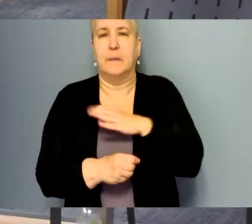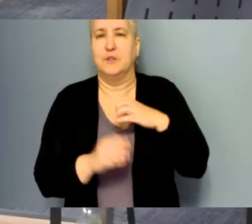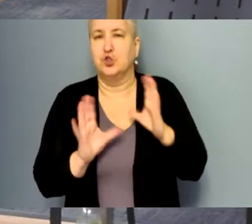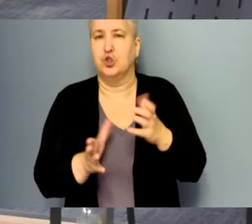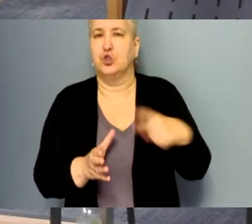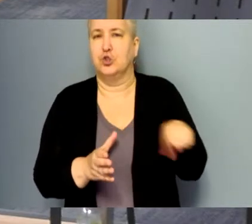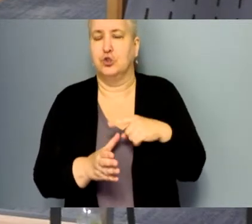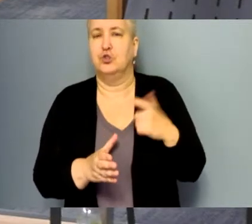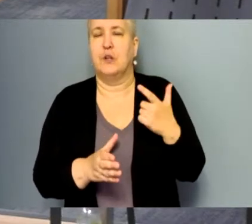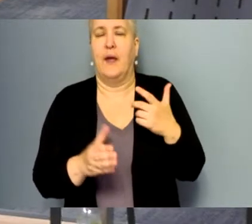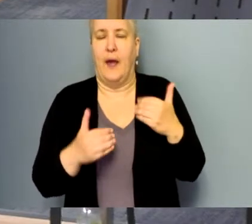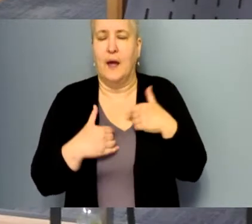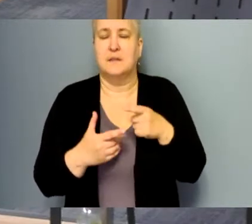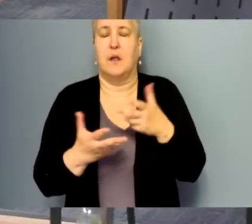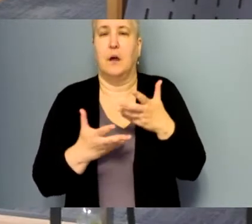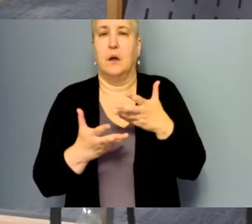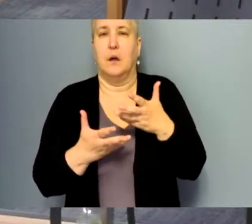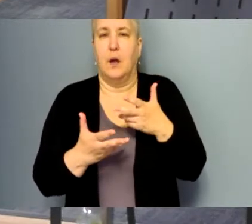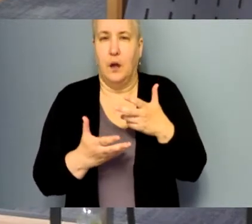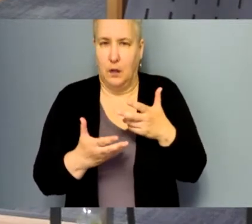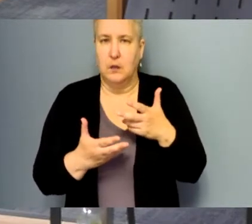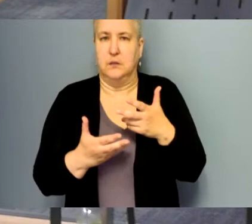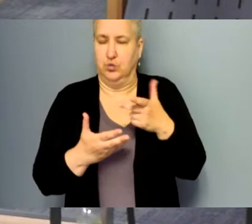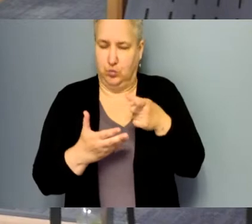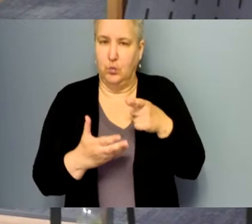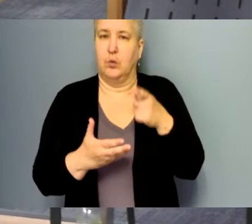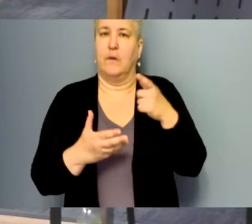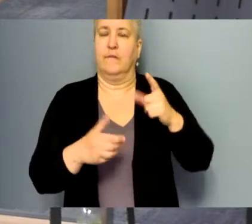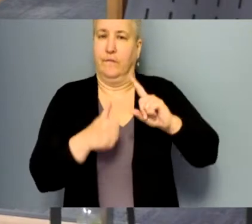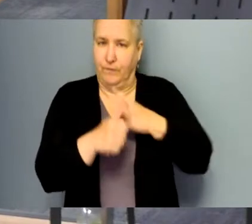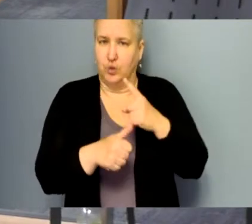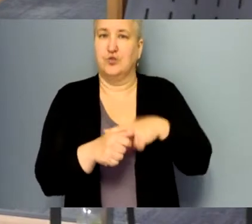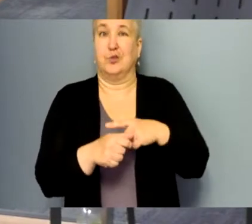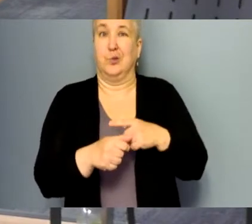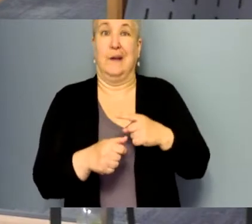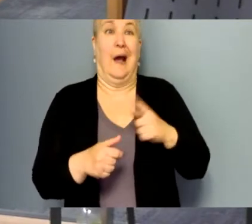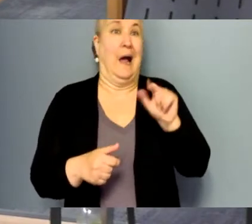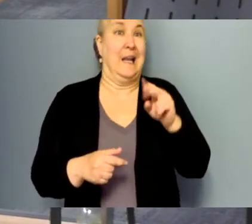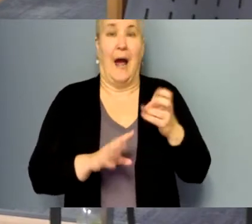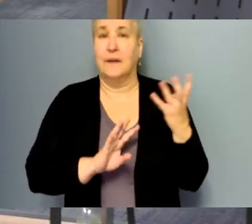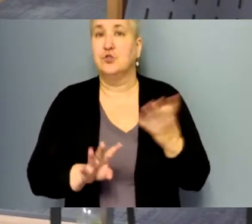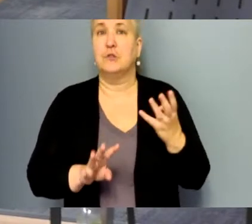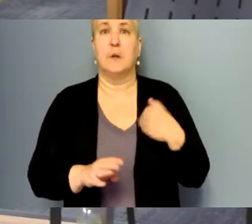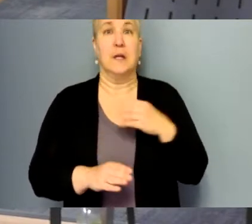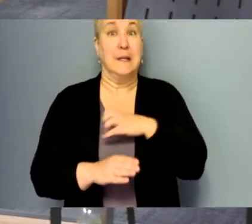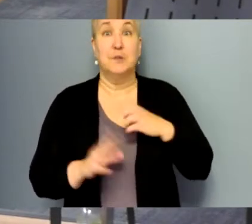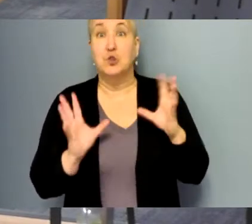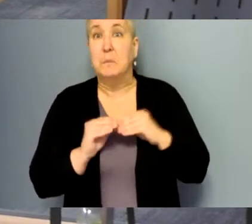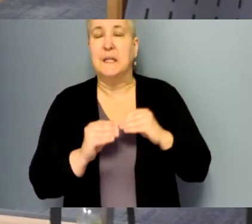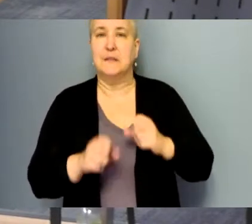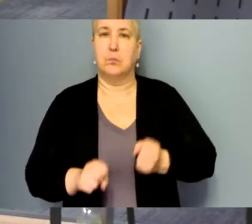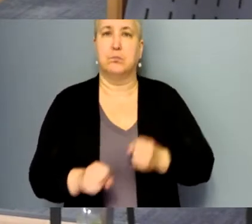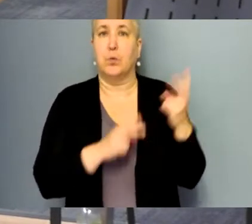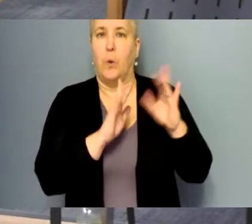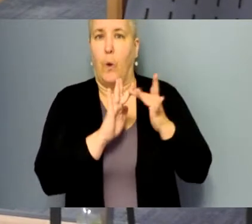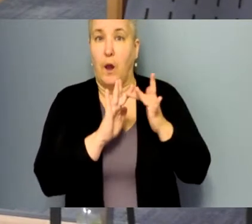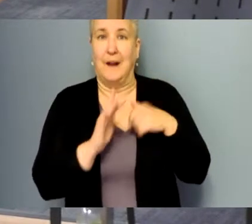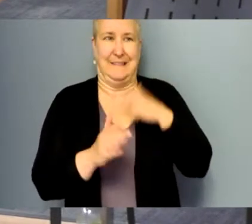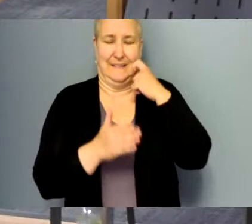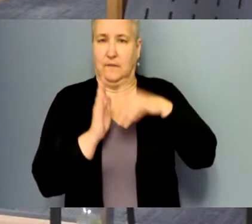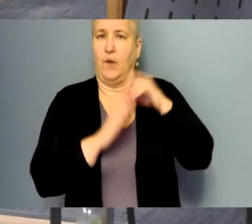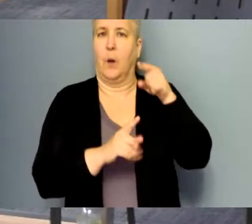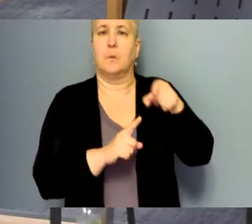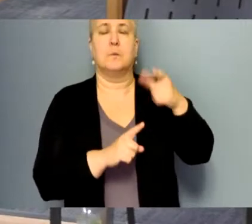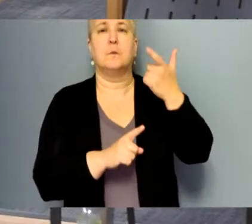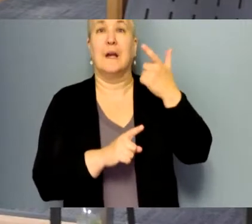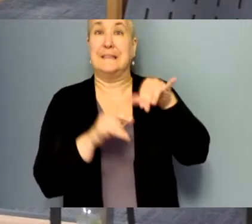Commissioners has been the first to live stream and put the commissioners' meetings online. I just learned of